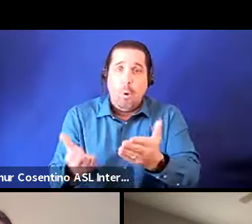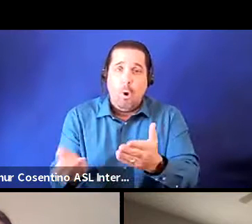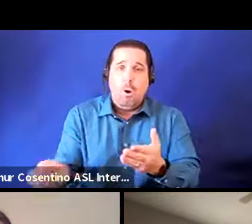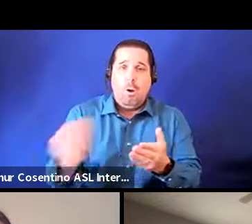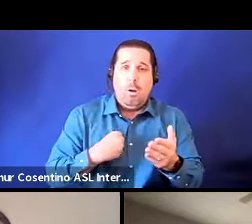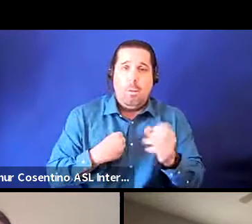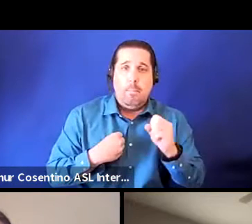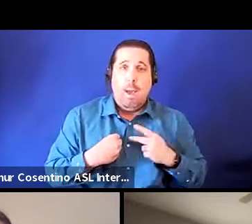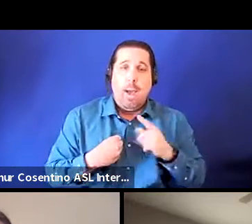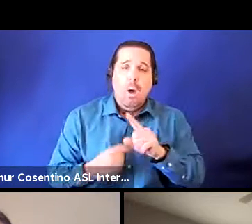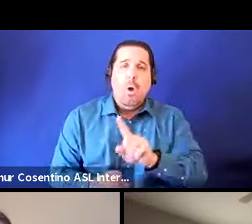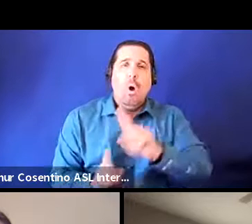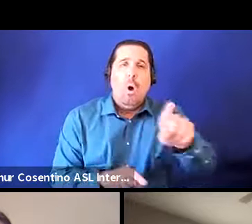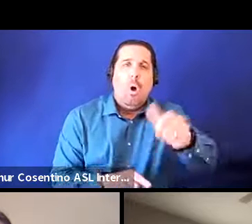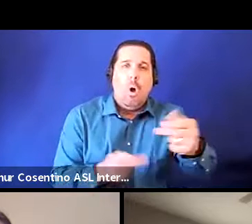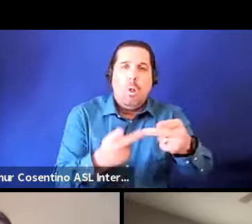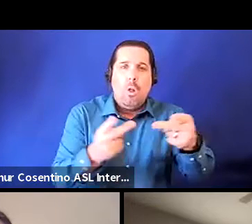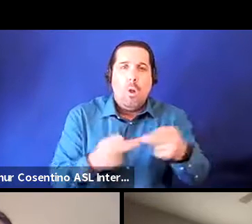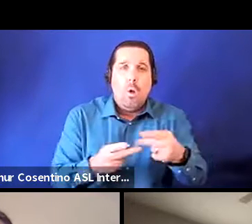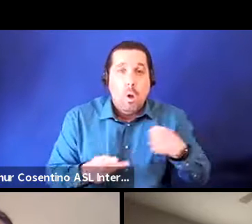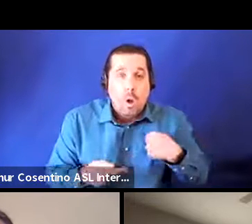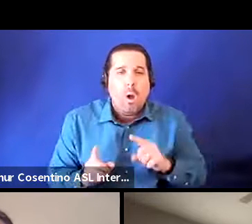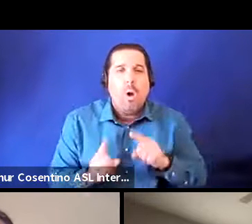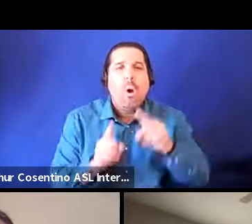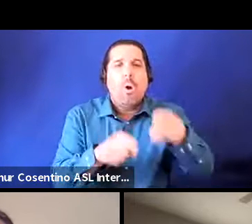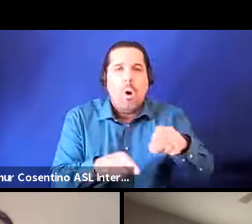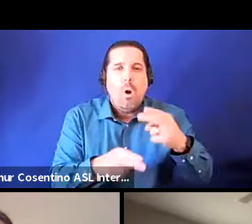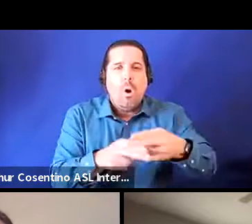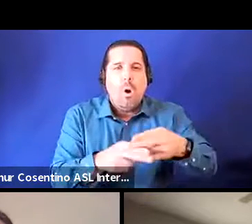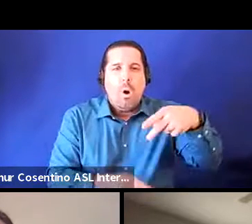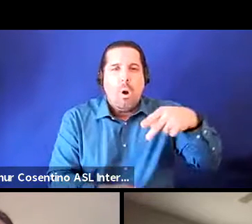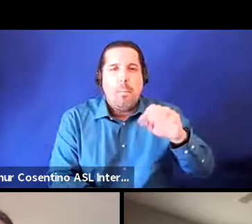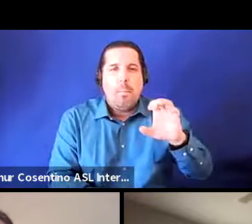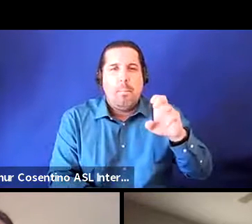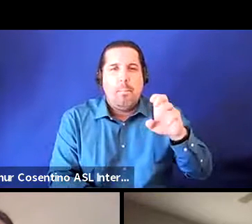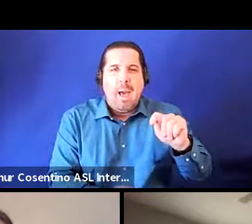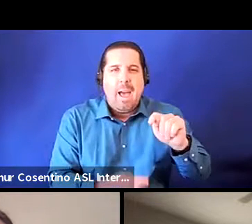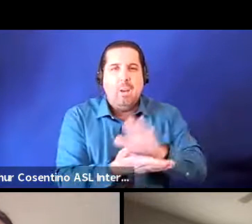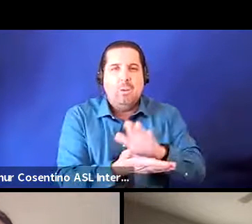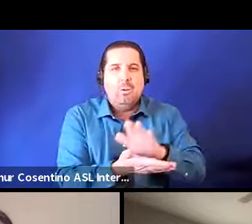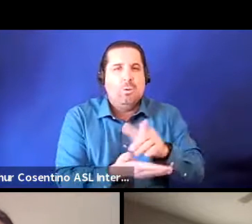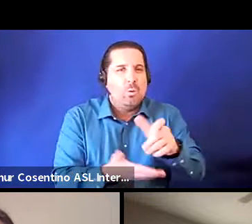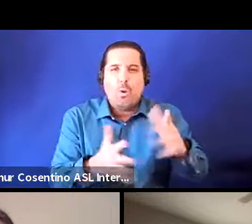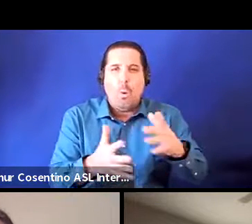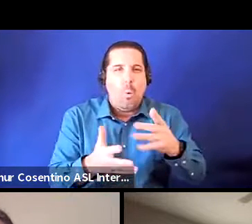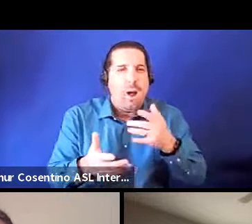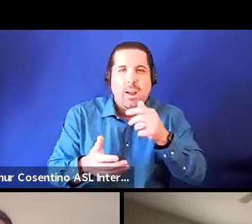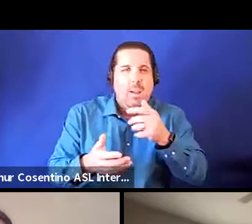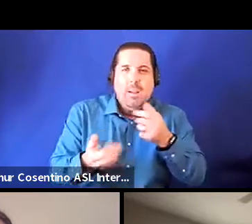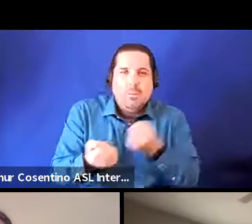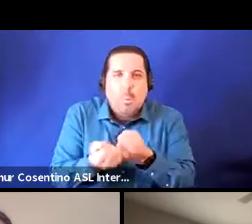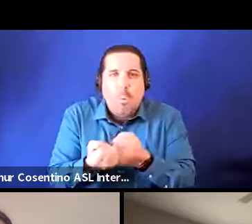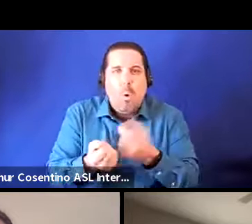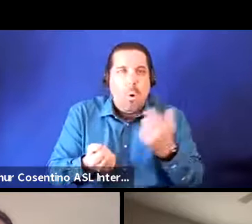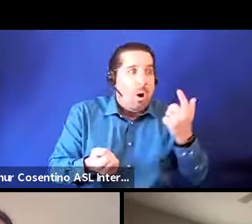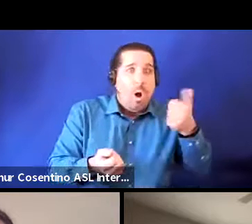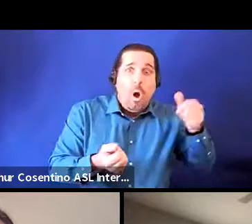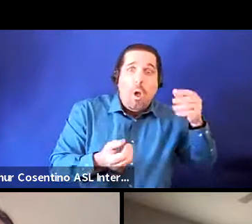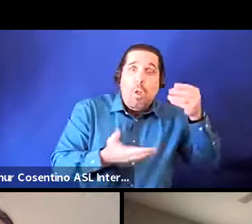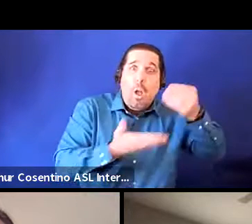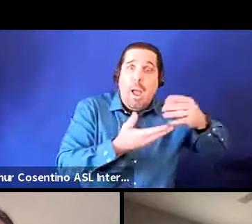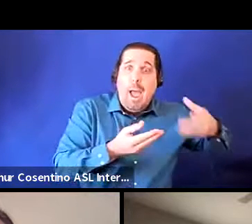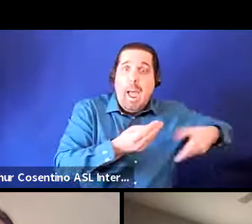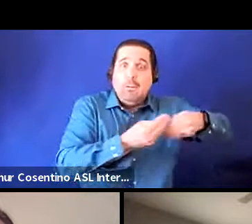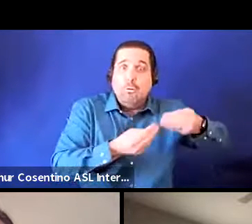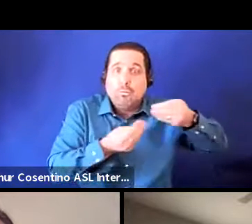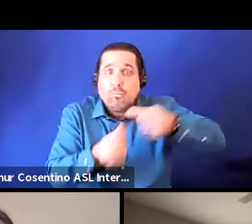go to this other location. And it turned out to be a packet school. Just because the schools didn't want to deal, they didn't want to provide any support, or they didn't have any to give out. to be honest.